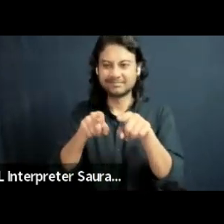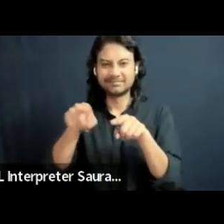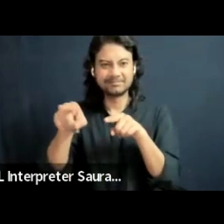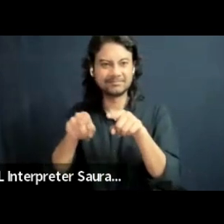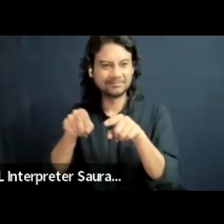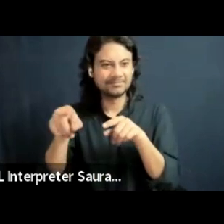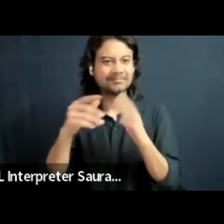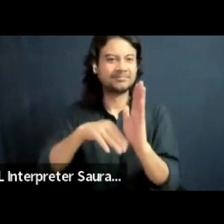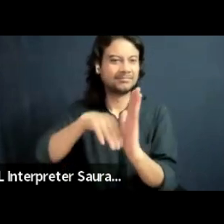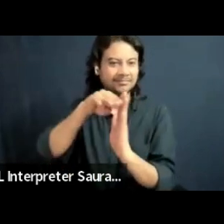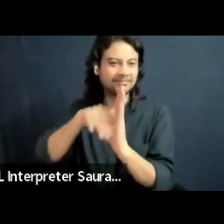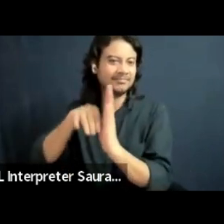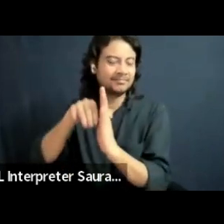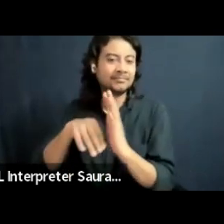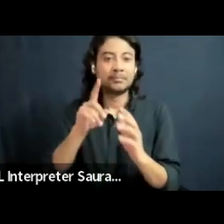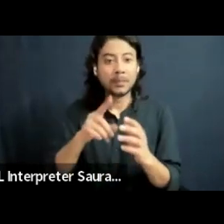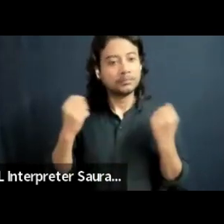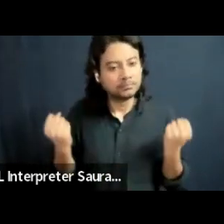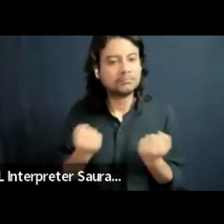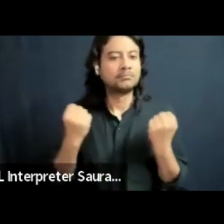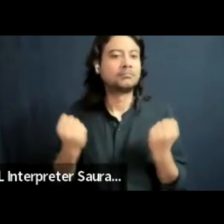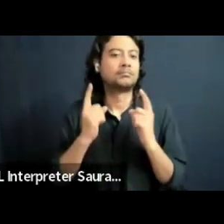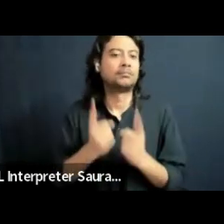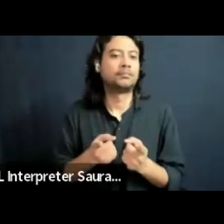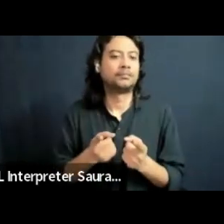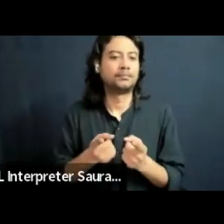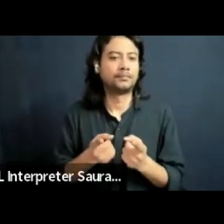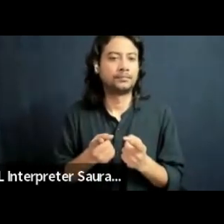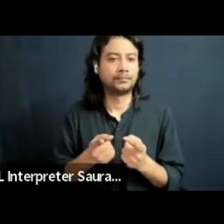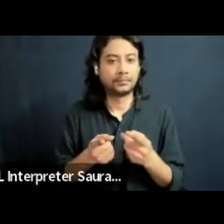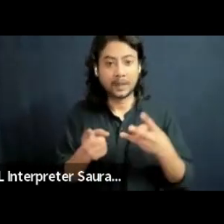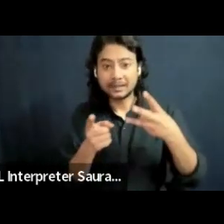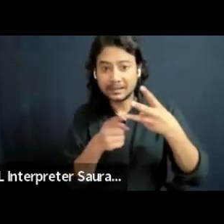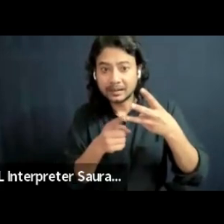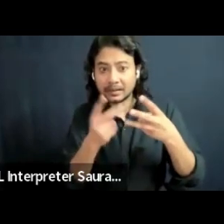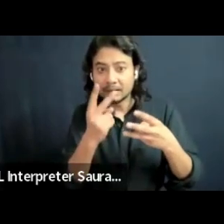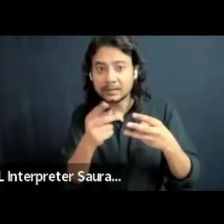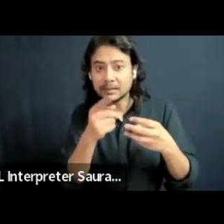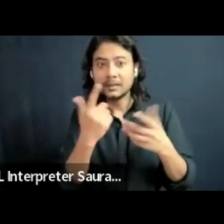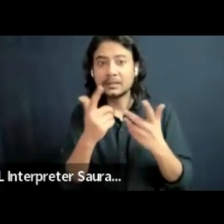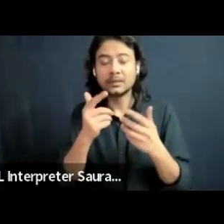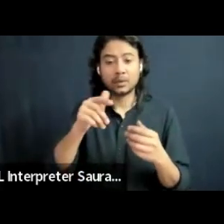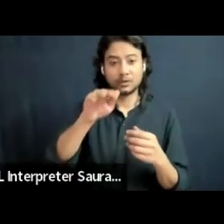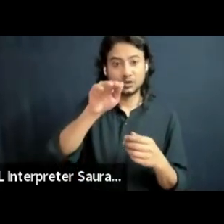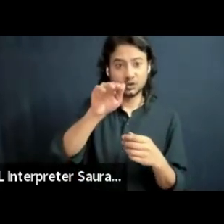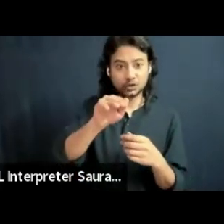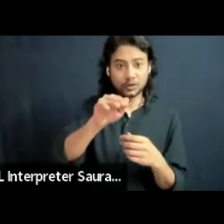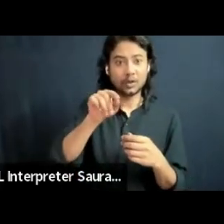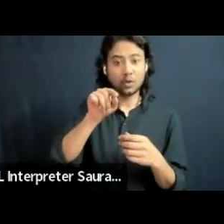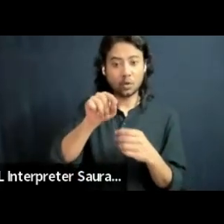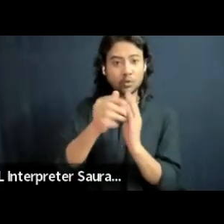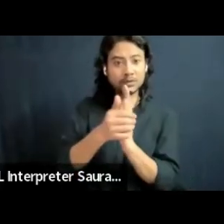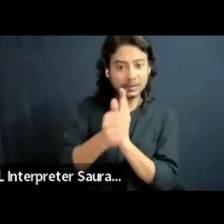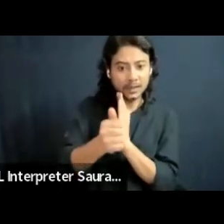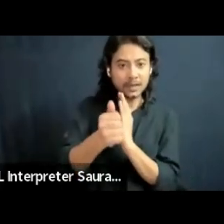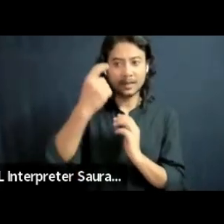convention talk about the evolving capacity of children with disabilities. Because very often we've given up on the child when